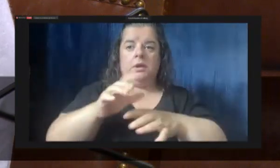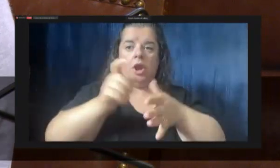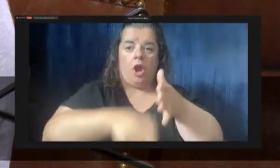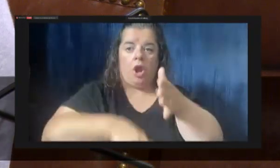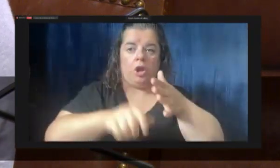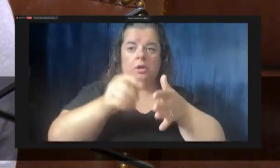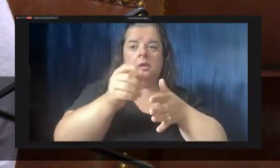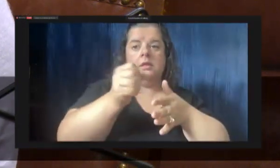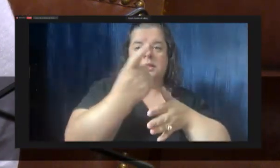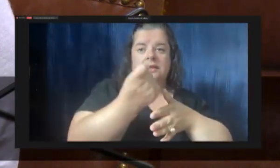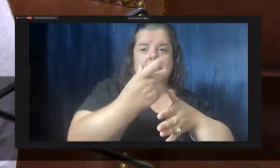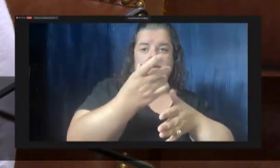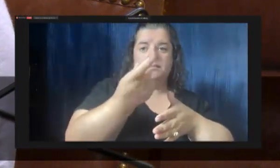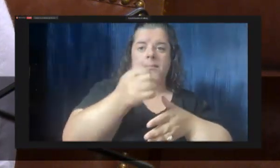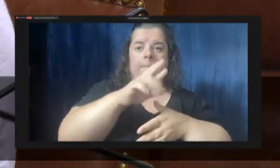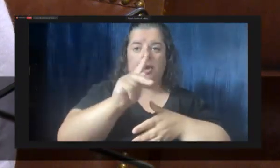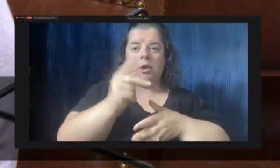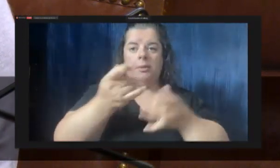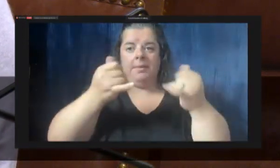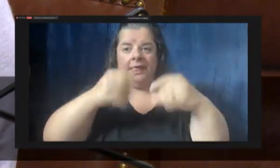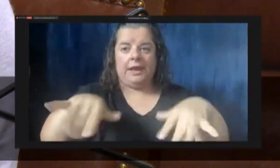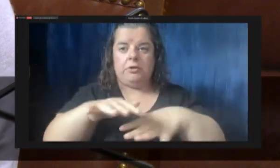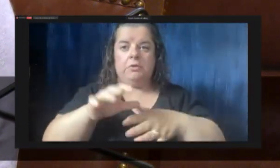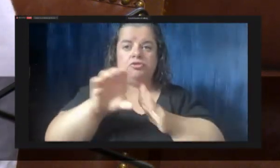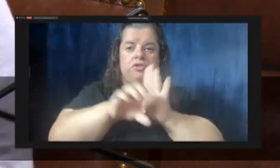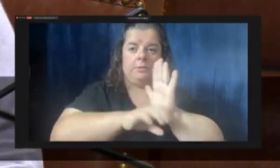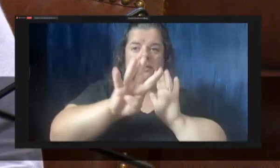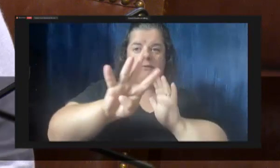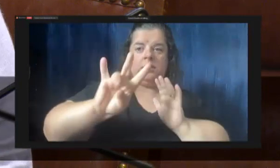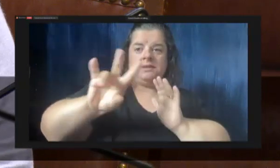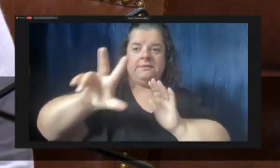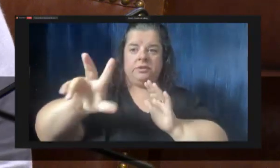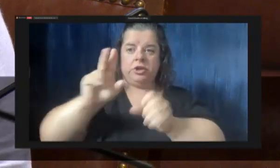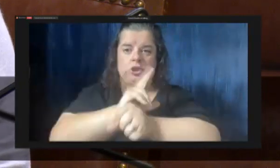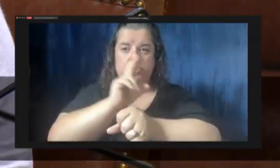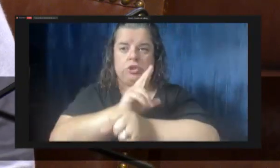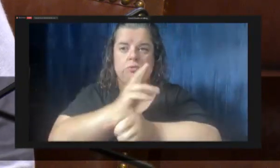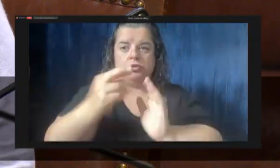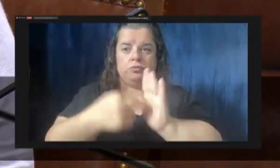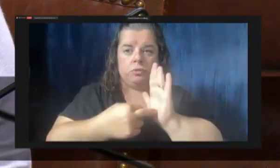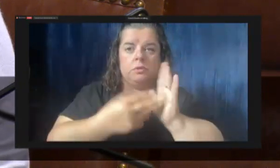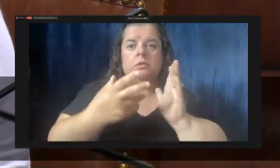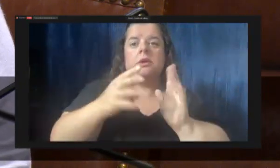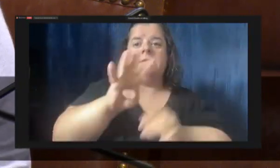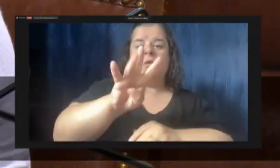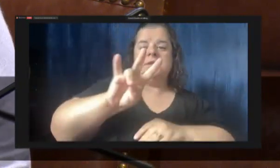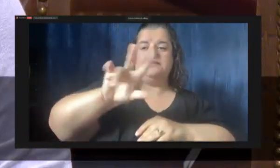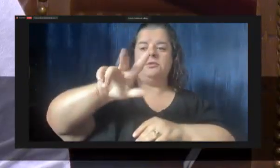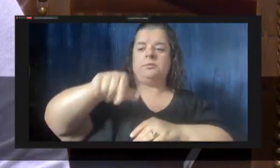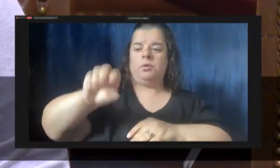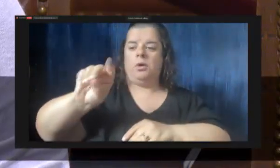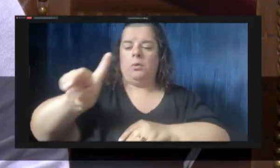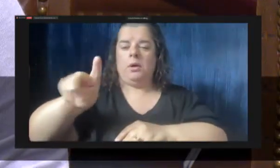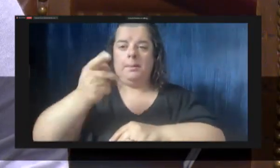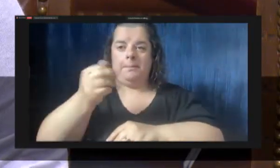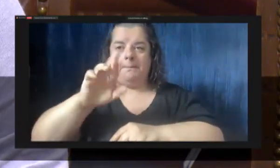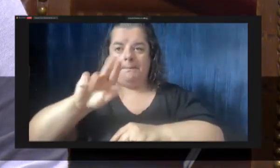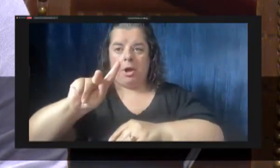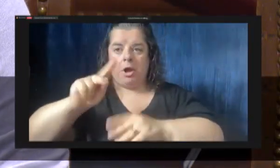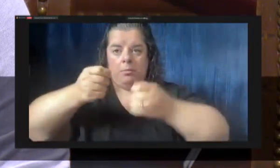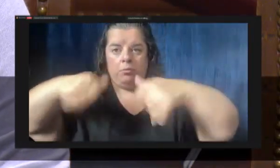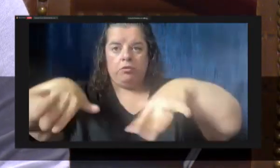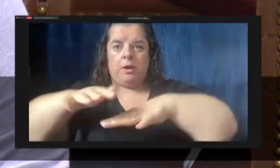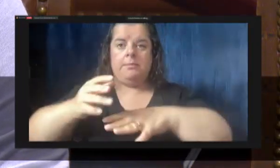and Playgrounds, Chapter 473, Use Regulations, Section 473.01, Park Property, and Title